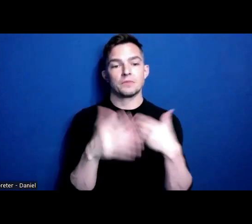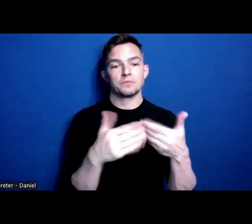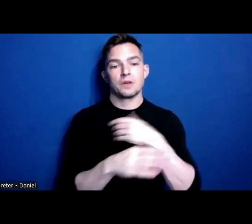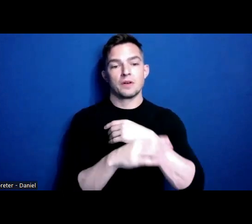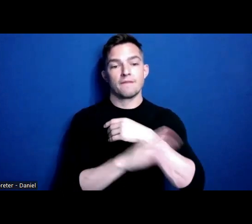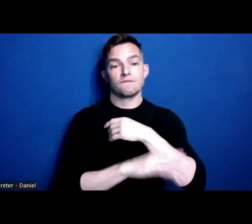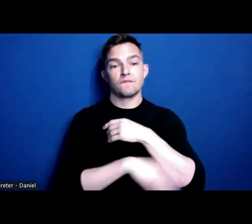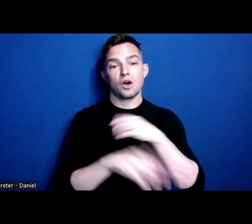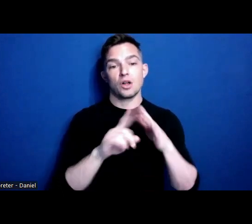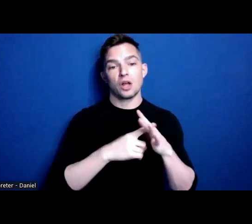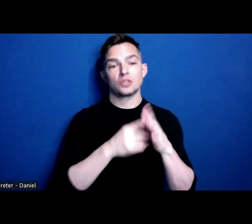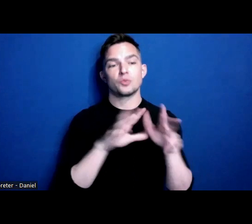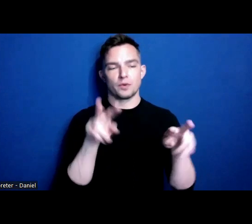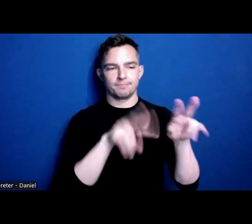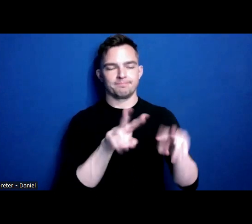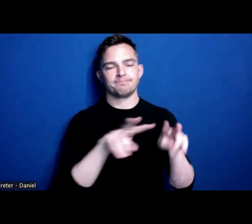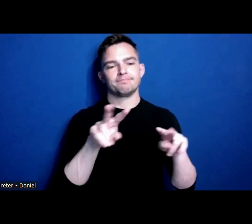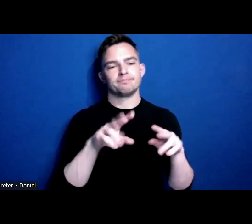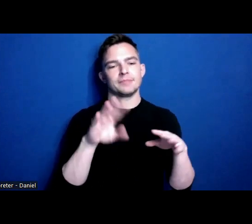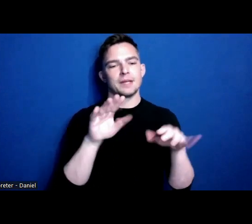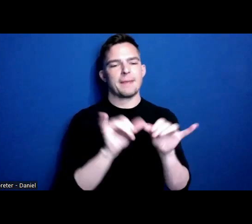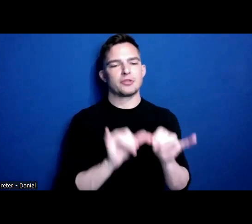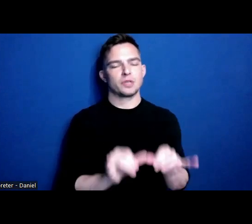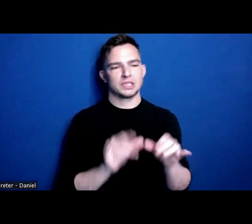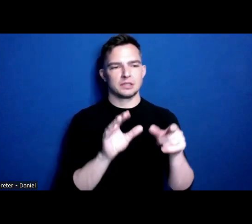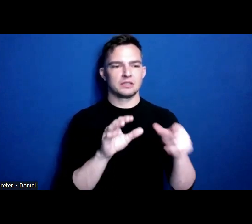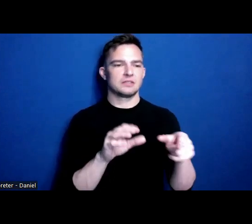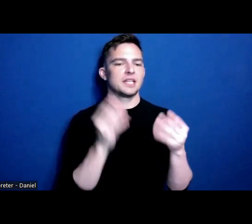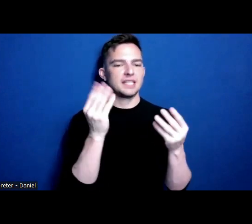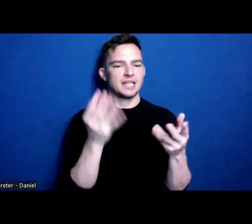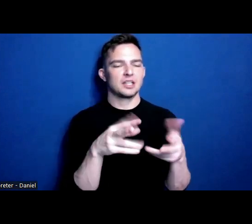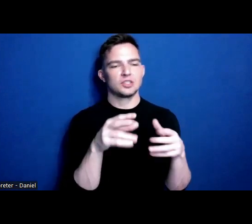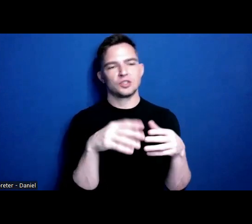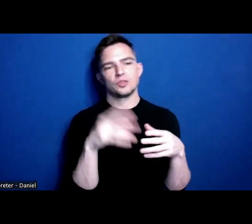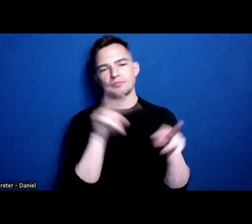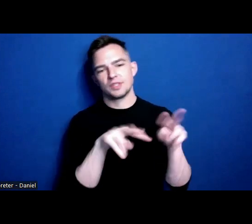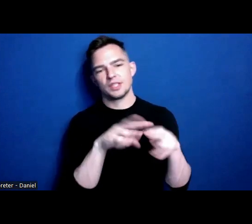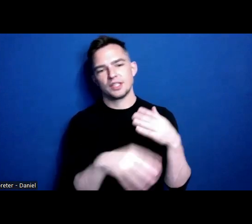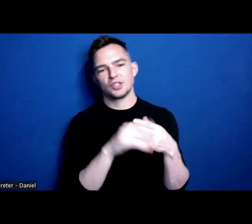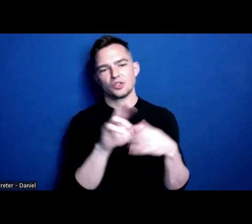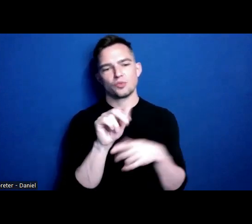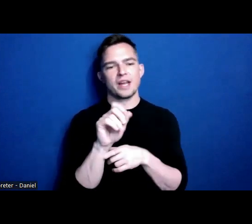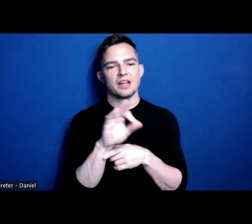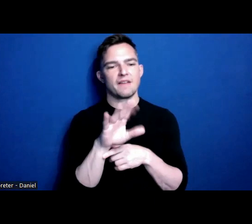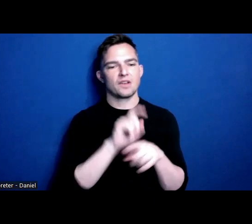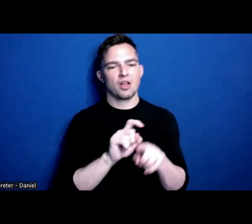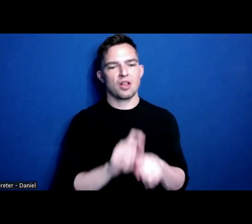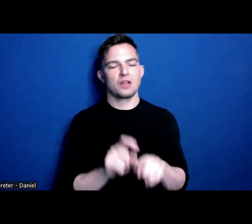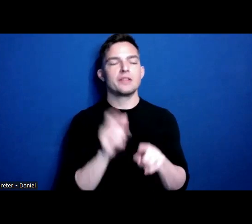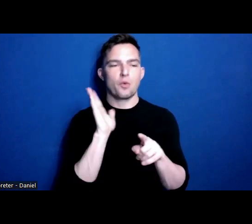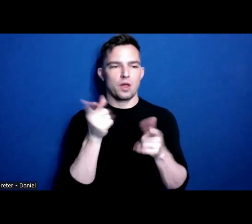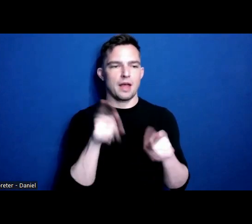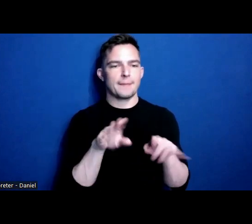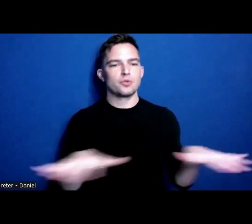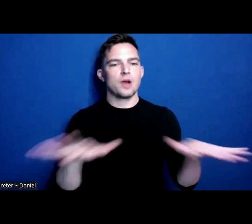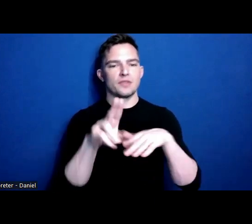metrics and our data to really reflect that additional rate of call, as truly will happen across the